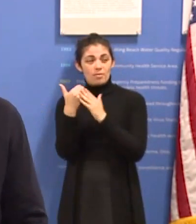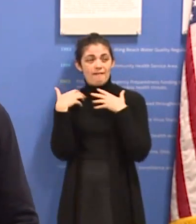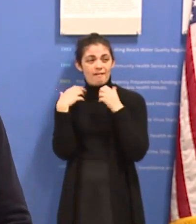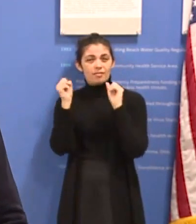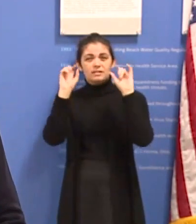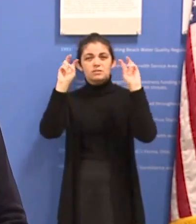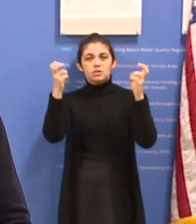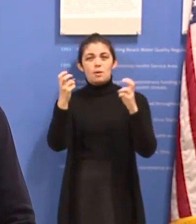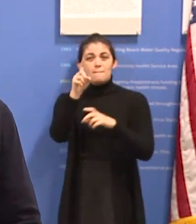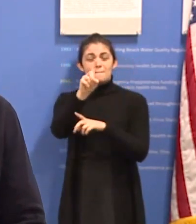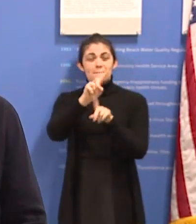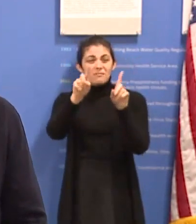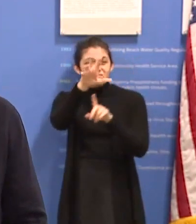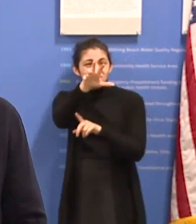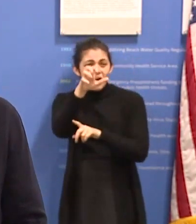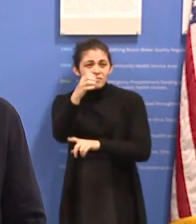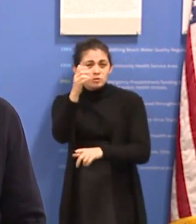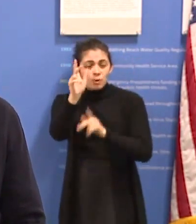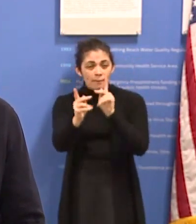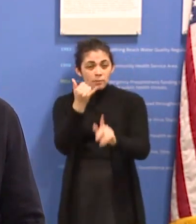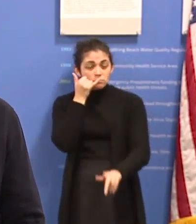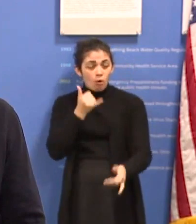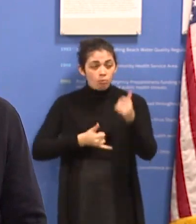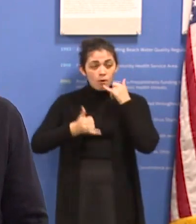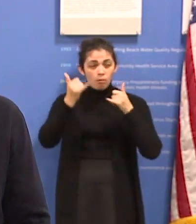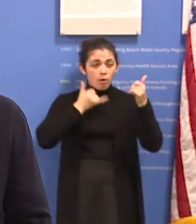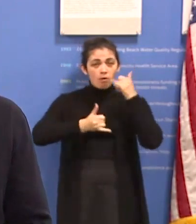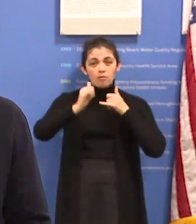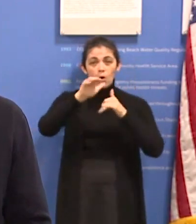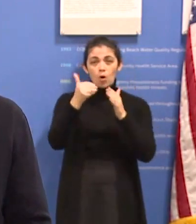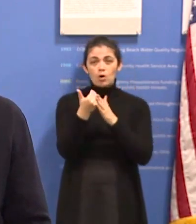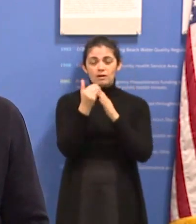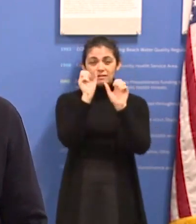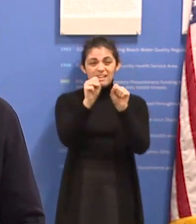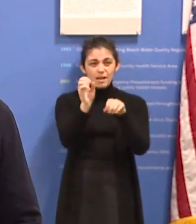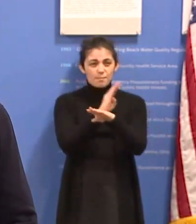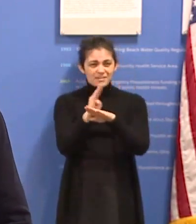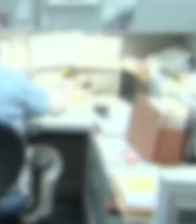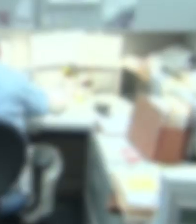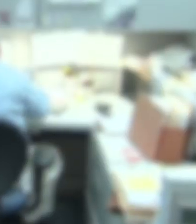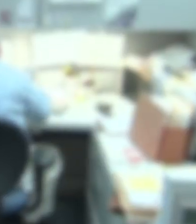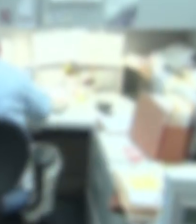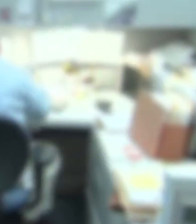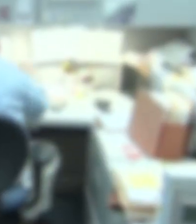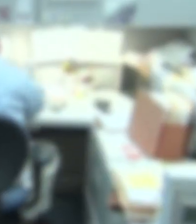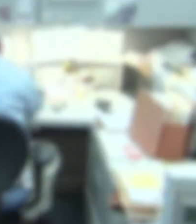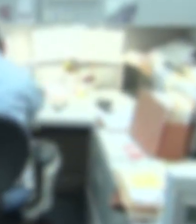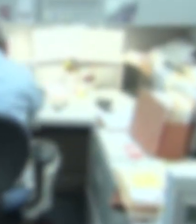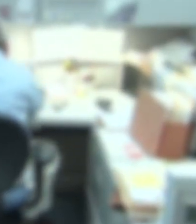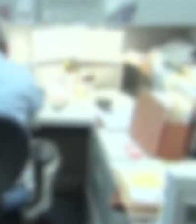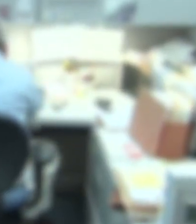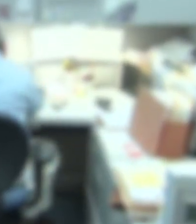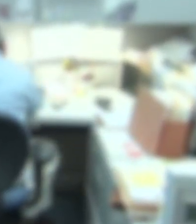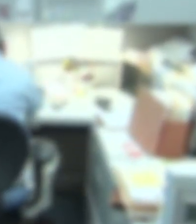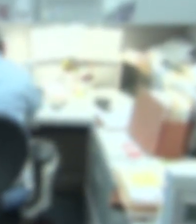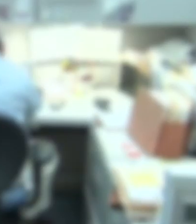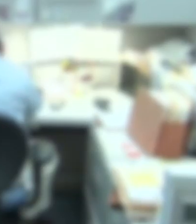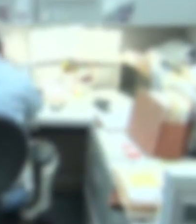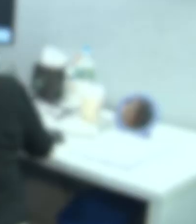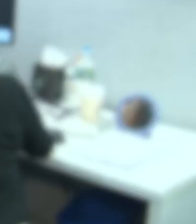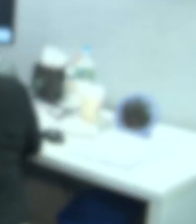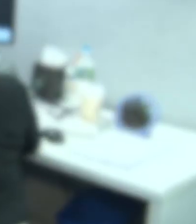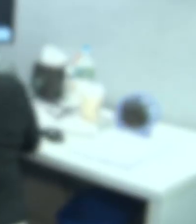we received 500 calls from the public about whether a business is essential. News 5 has received numerous calls from